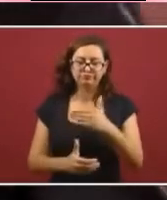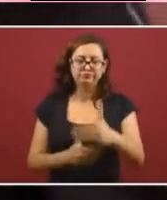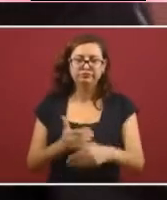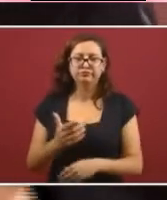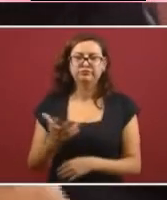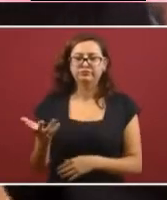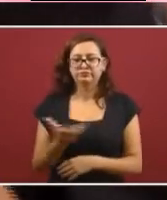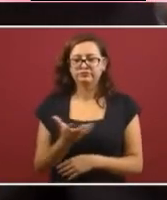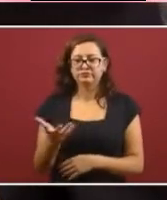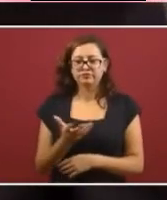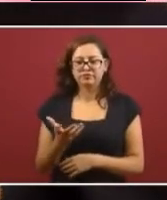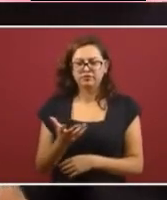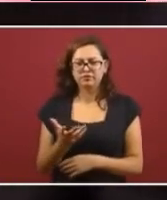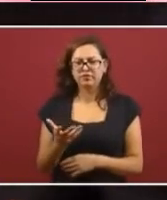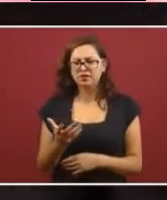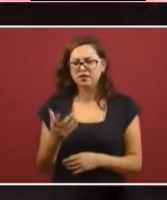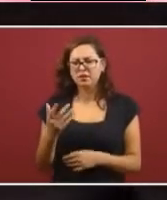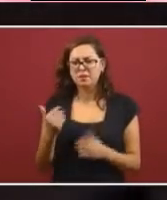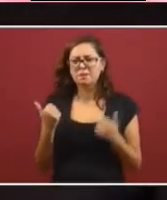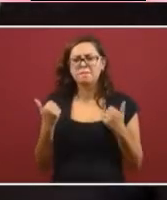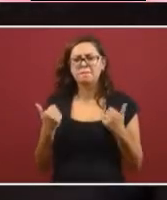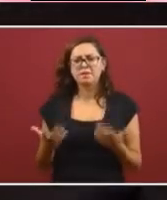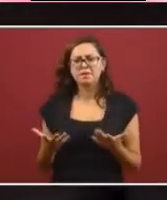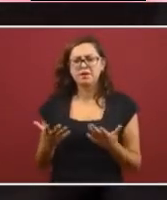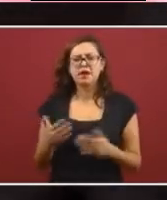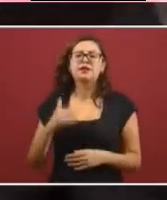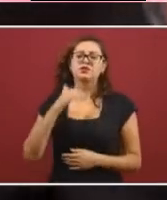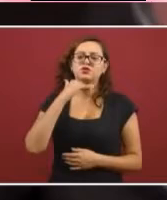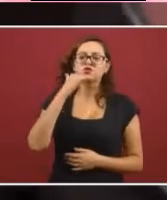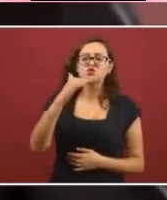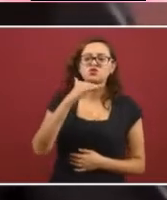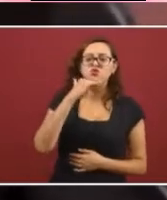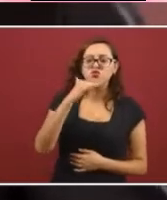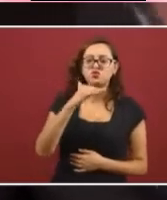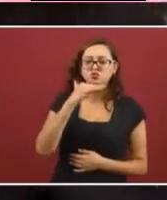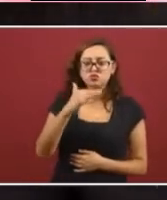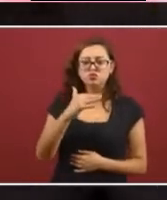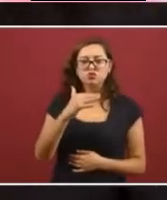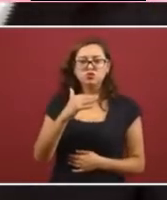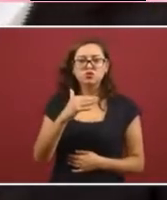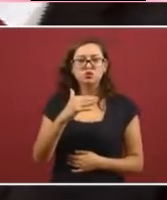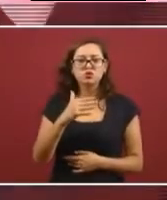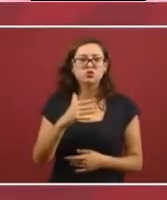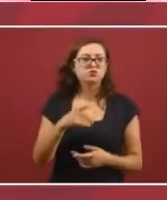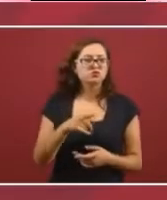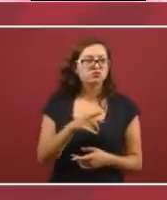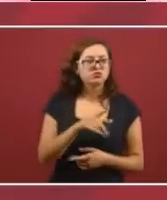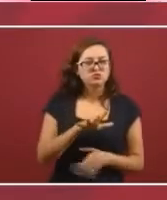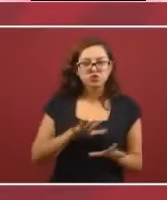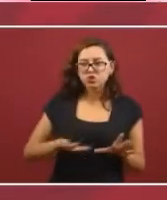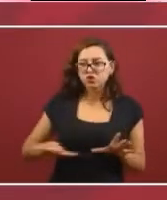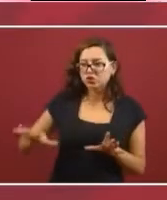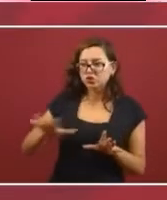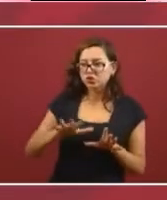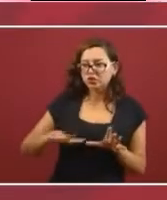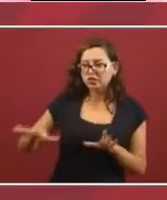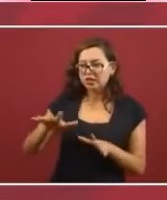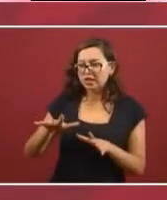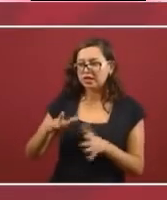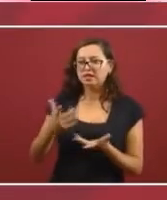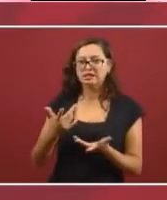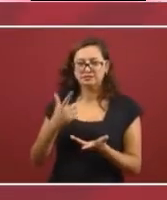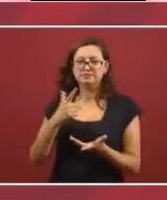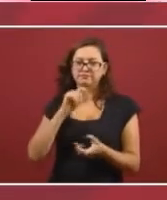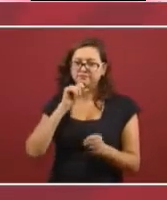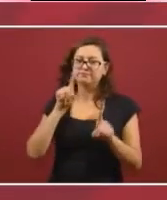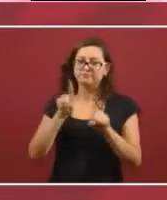ahead. And that is in order to combat corruption from the bottom.